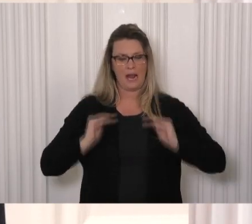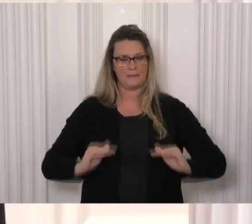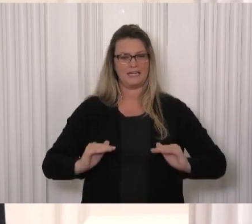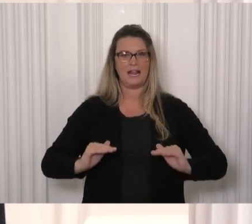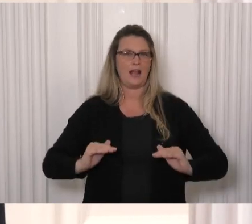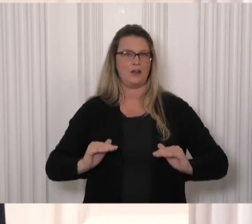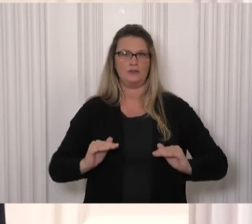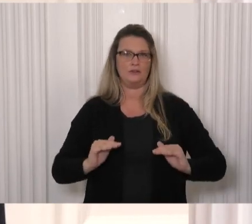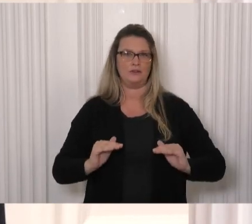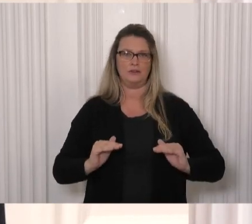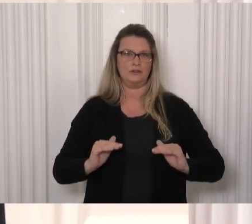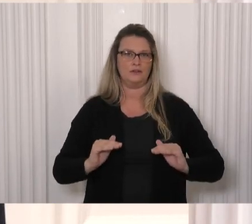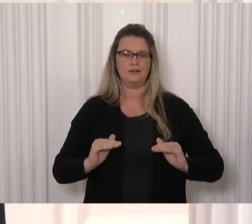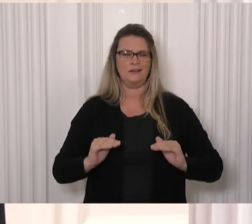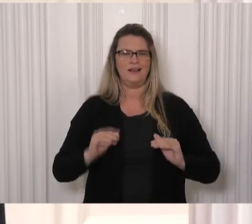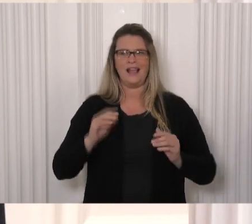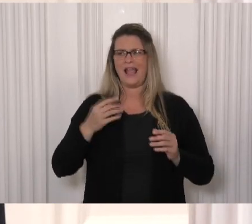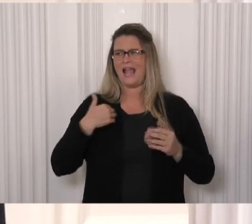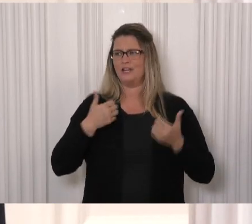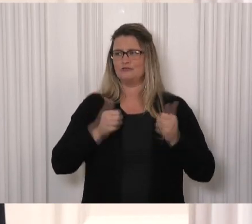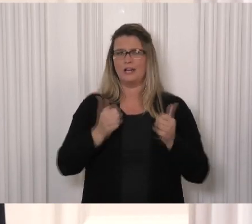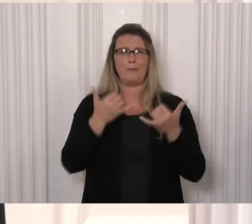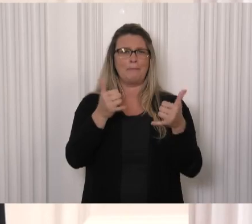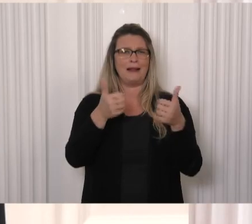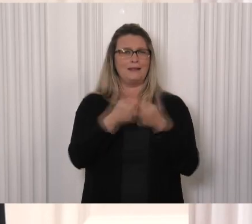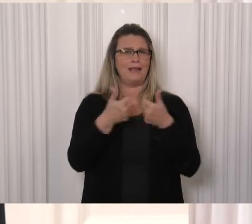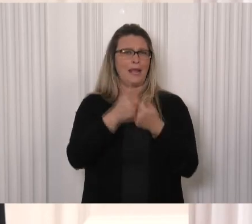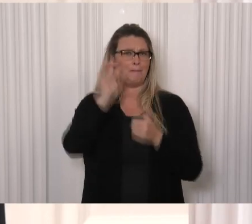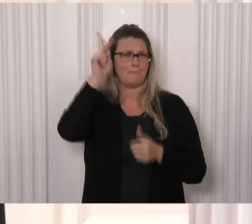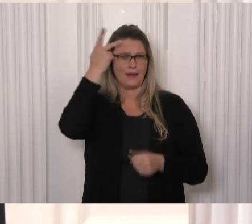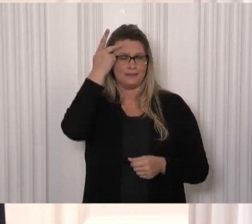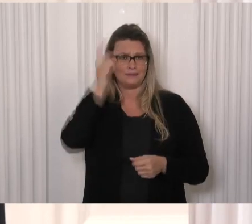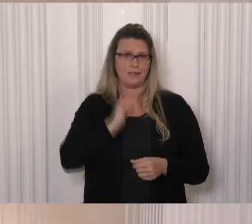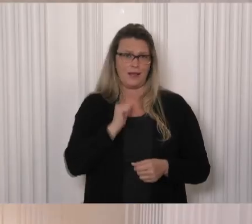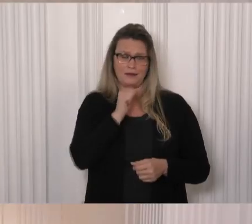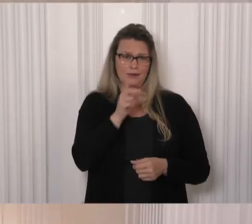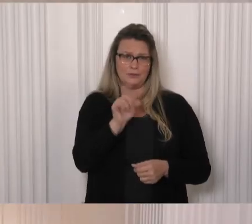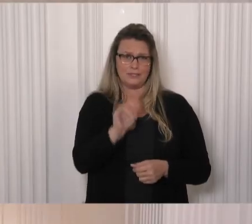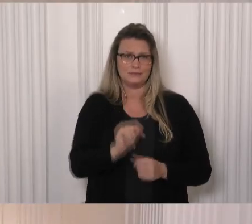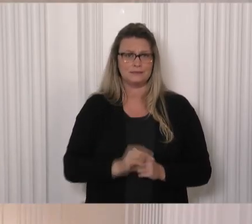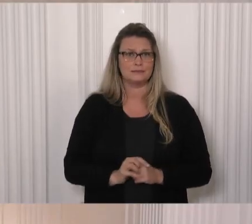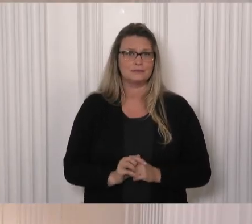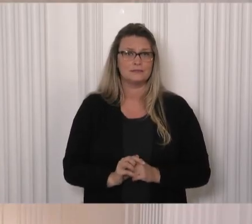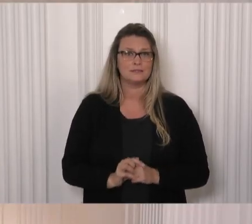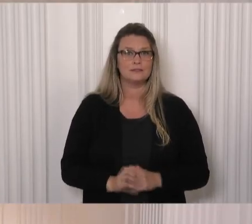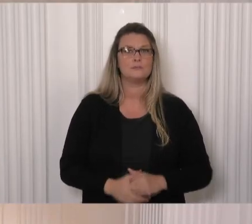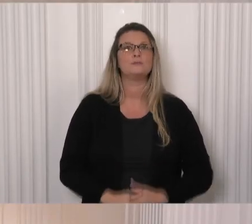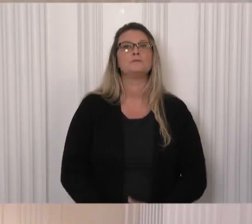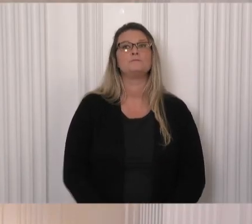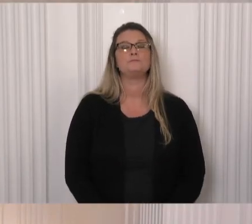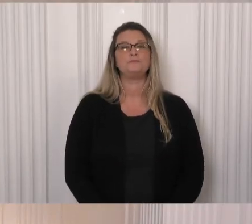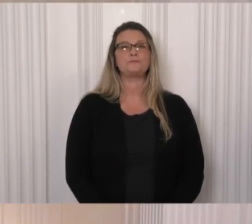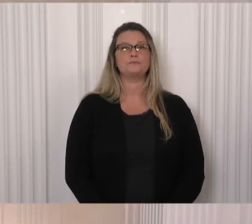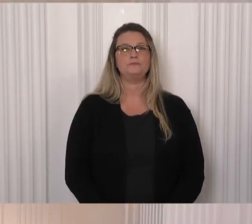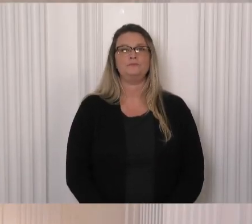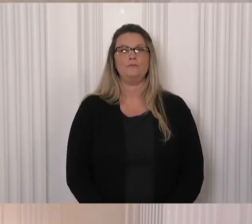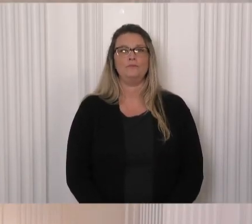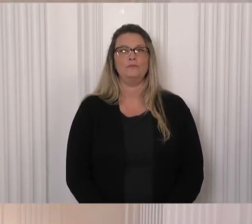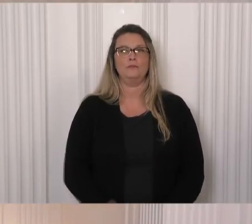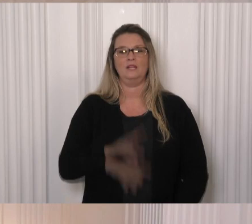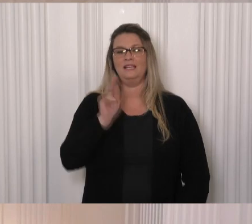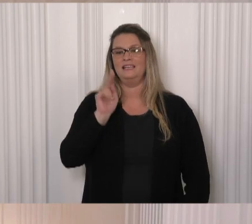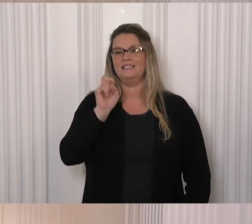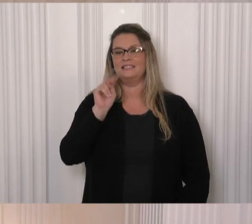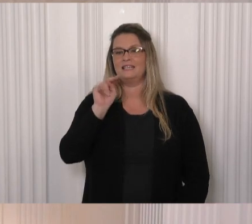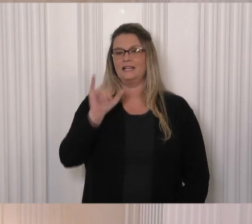trying to do something to one-up somebody from the standpoint of politics. It's ridiculous. Okay, thank you, Hannah. Up next is Kenny